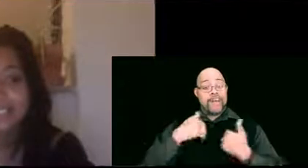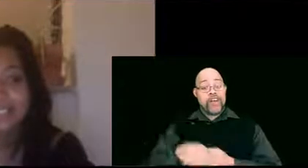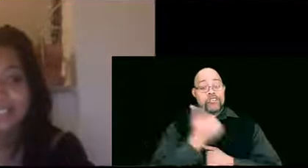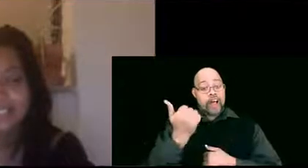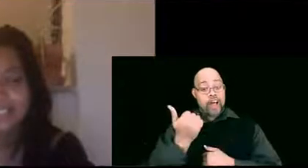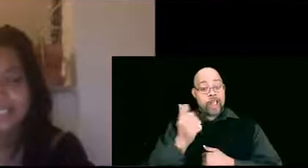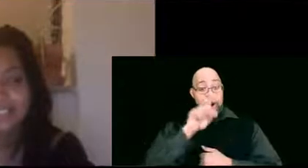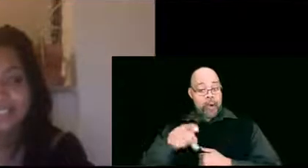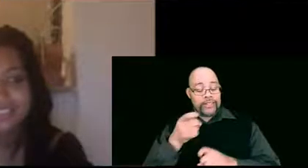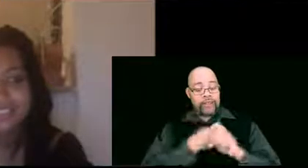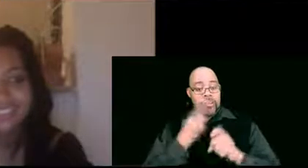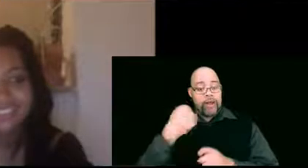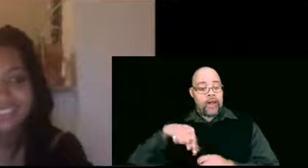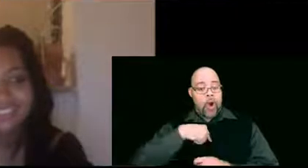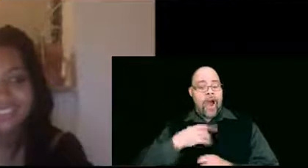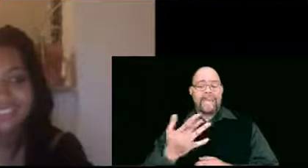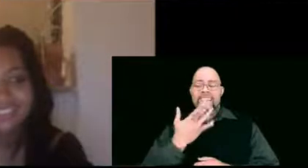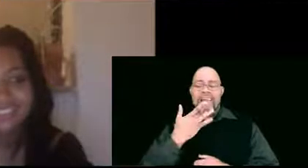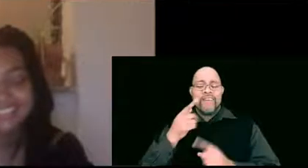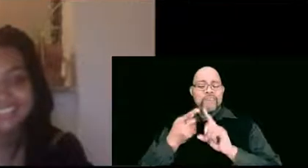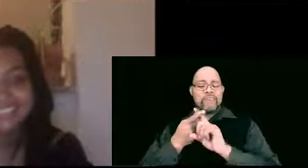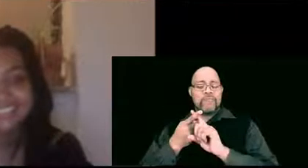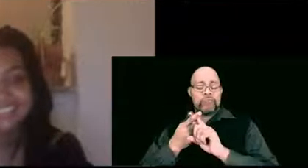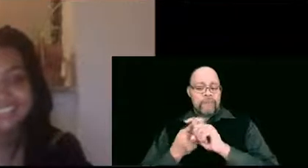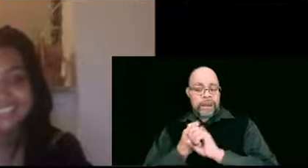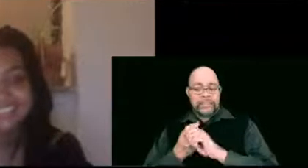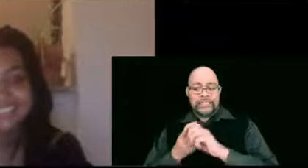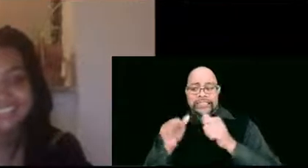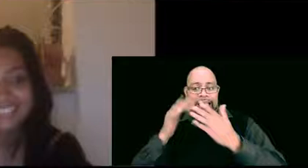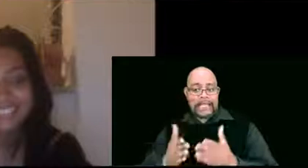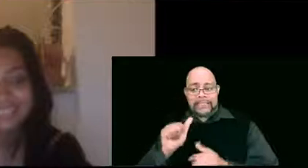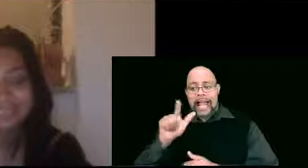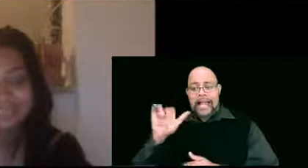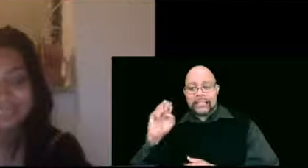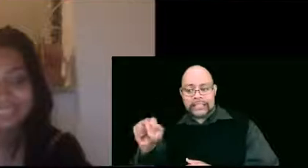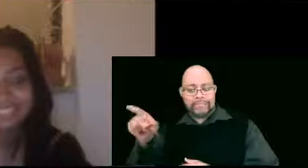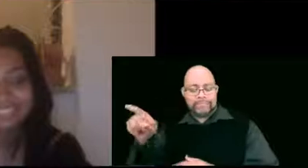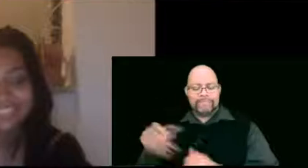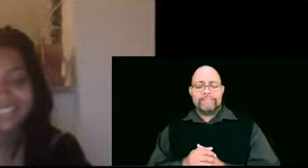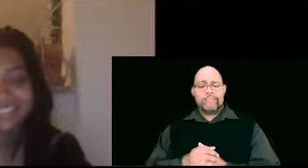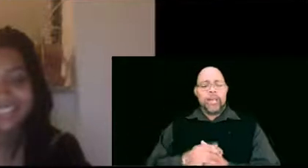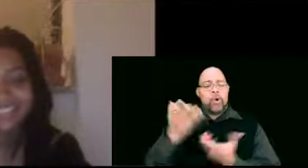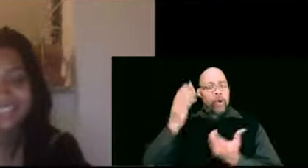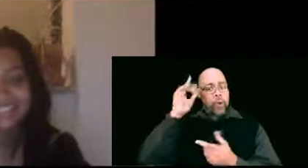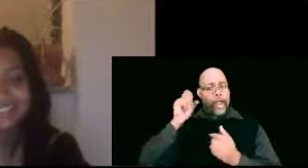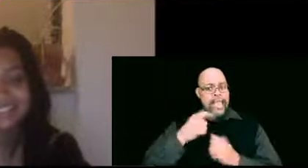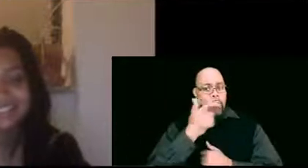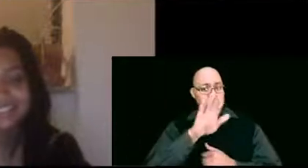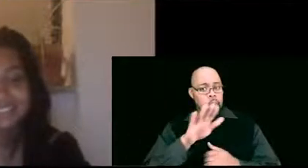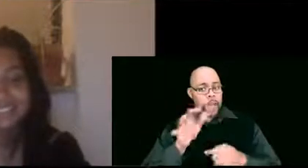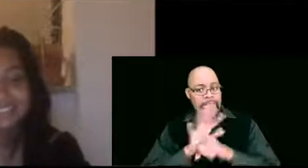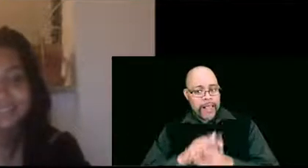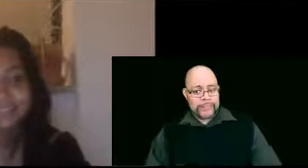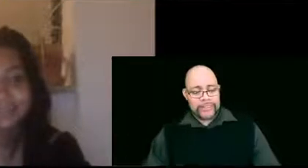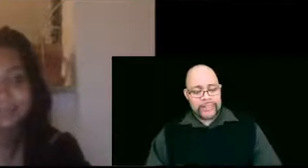So we have another viewer question from one of our favorite budding scientists, Addison. She wants to know where we can